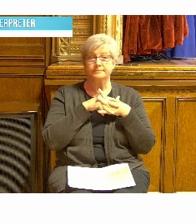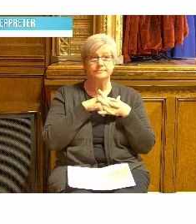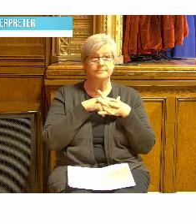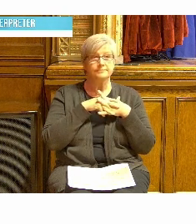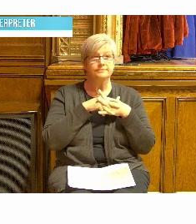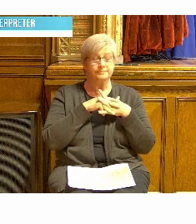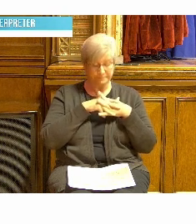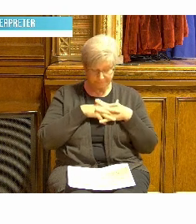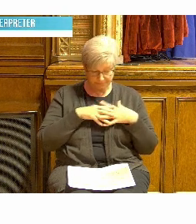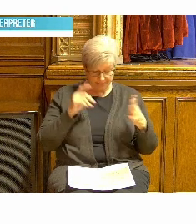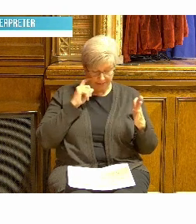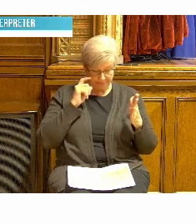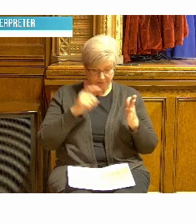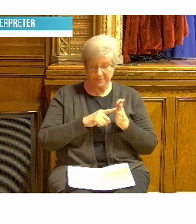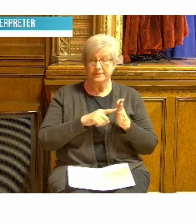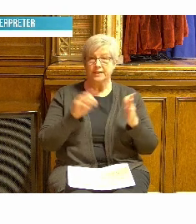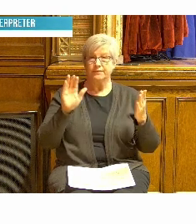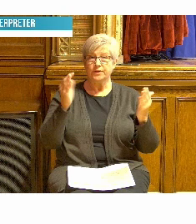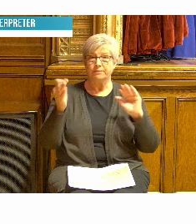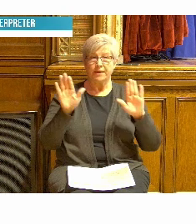I'm noticing that railroad,